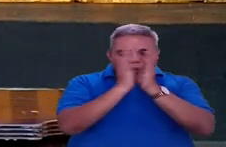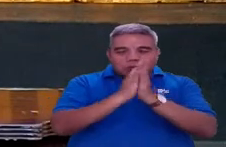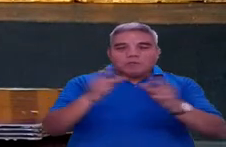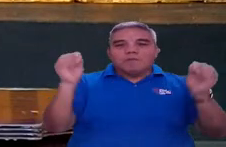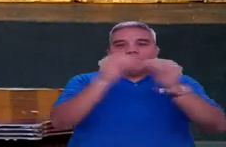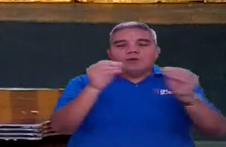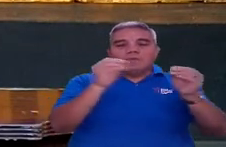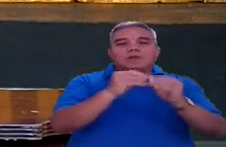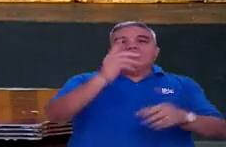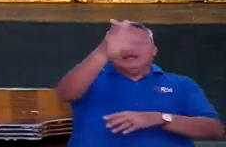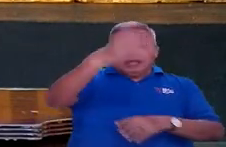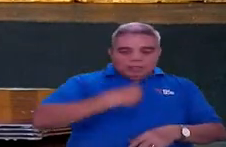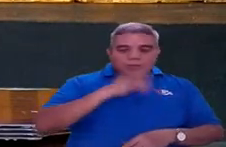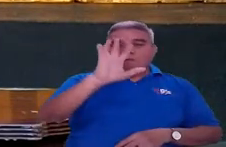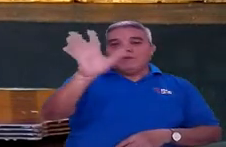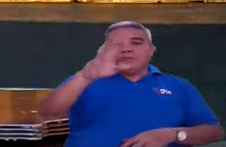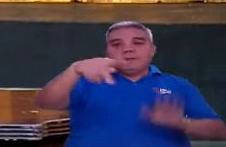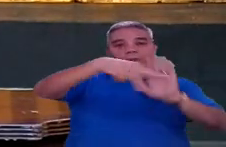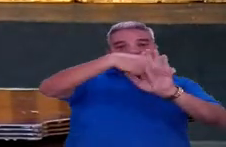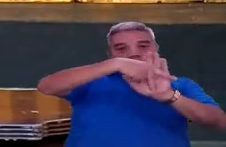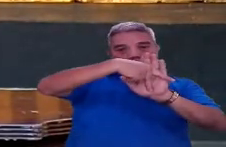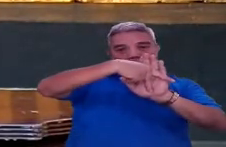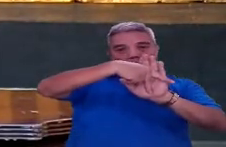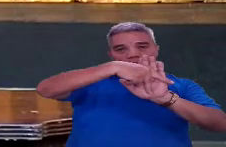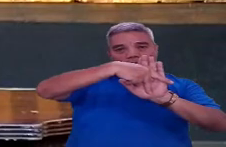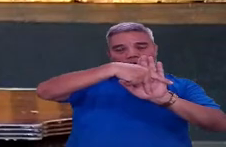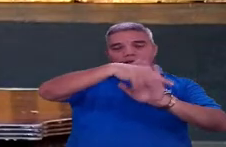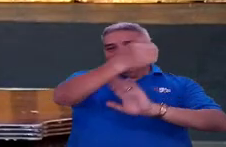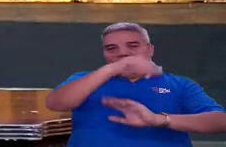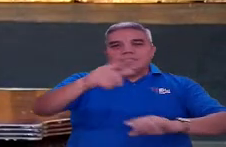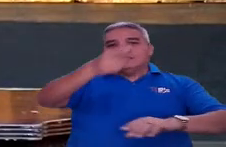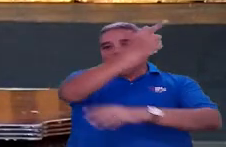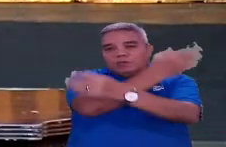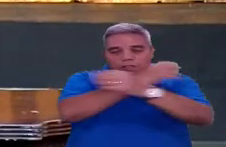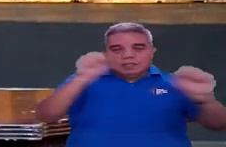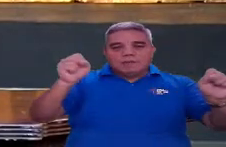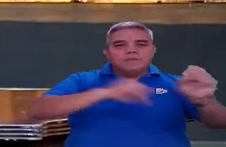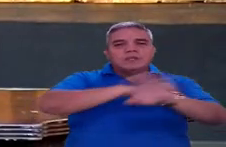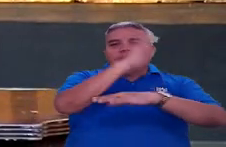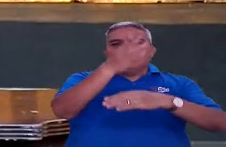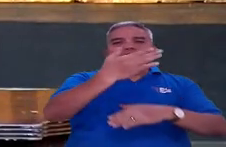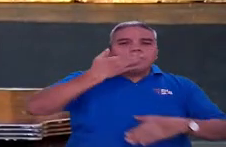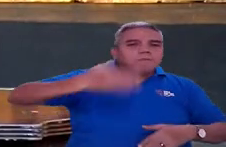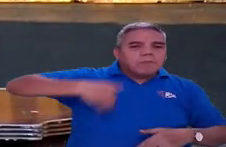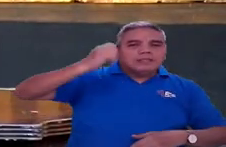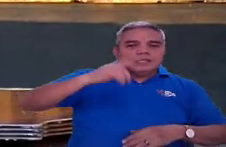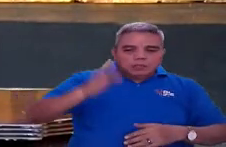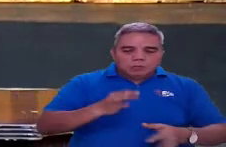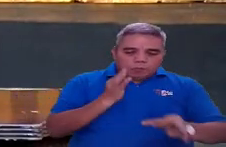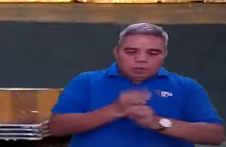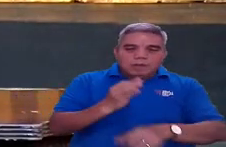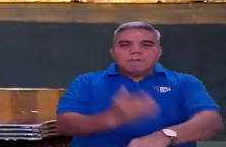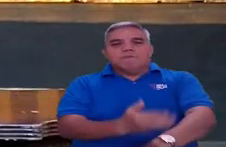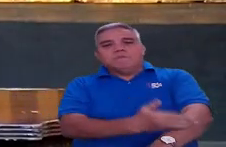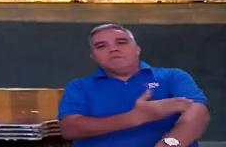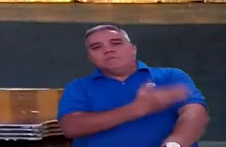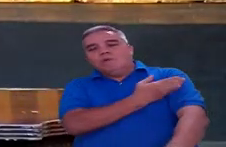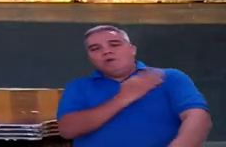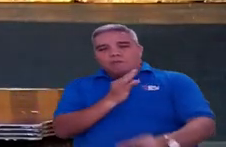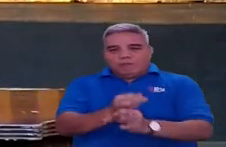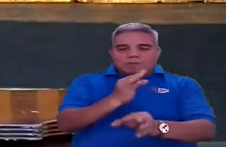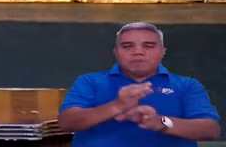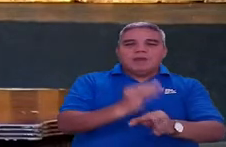for 20 pesos. He would give me 50 pesos. Seems the Lord was saying, oh, you better increase your faith promise offering.